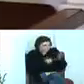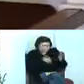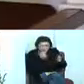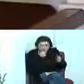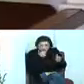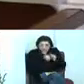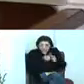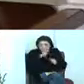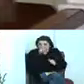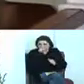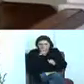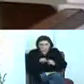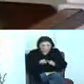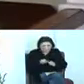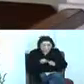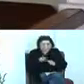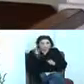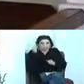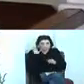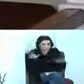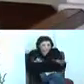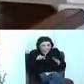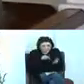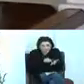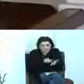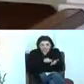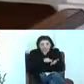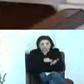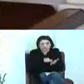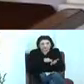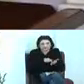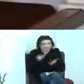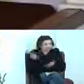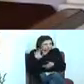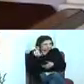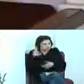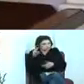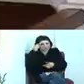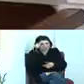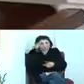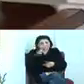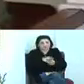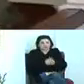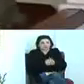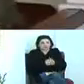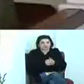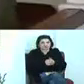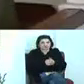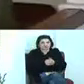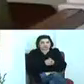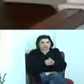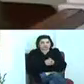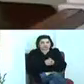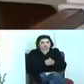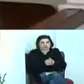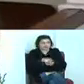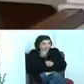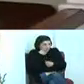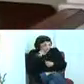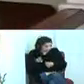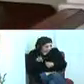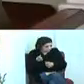kids? Why are they doing this? Where is their minds? Have we ever told them about